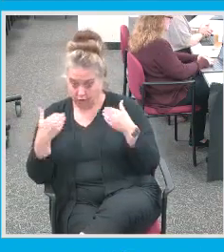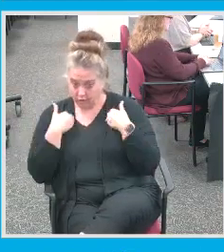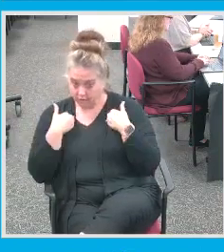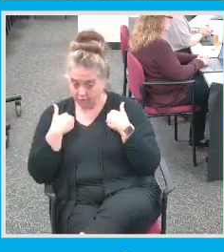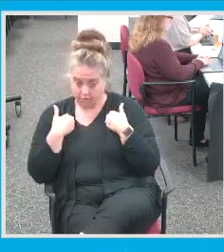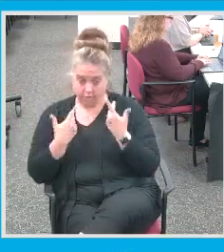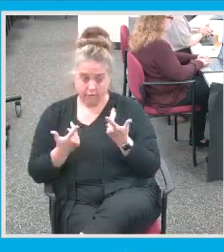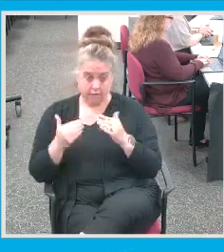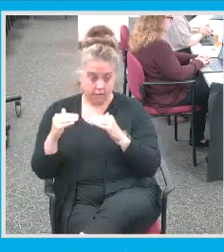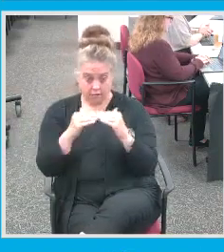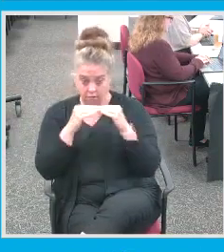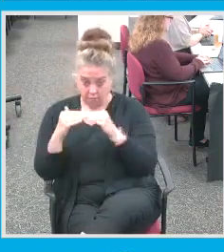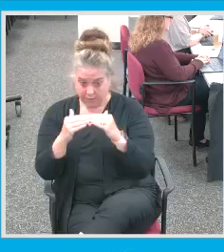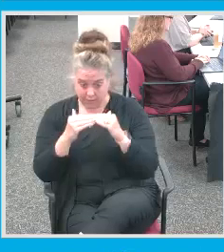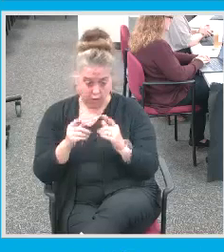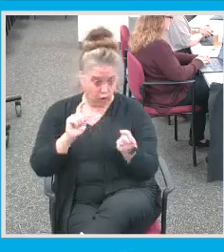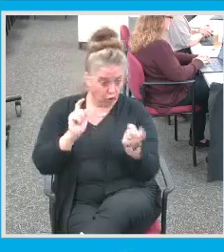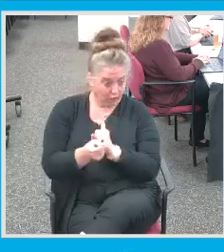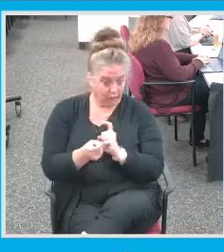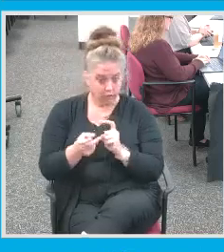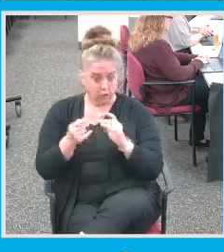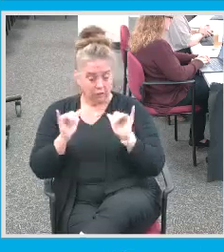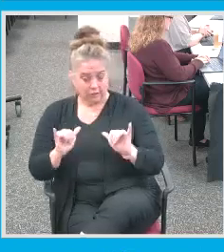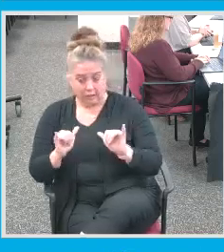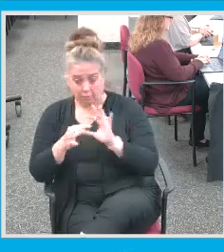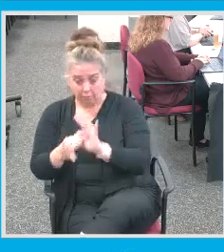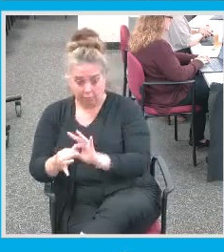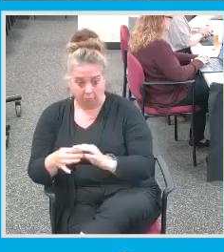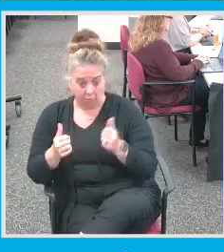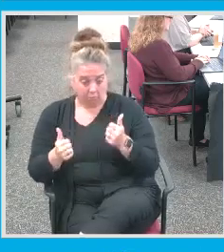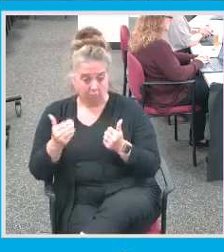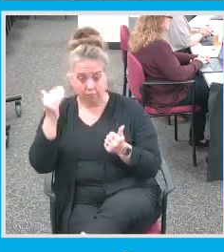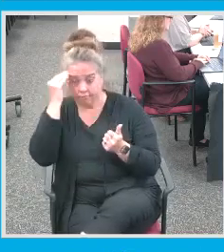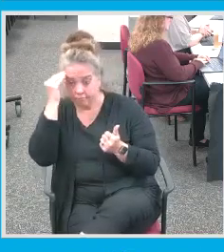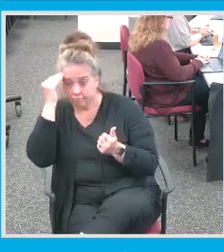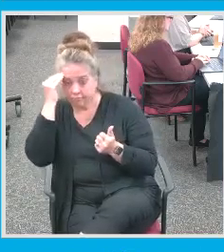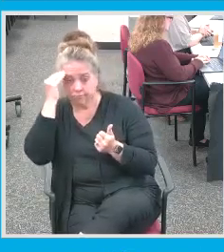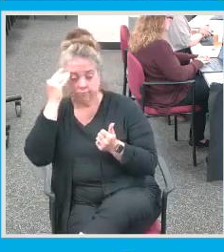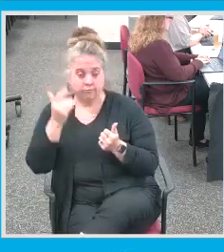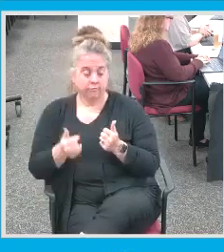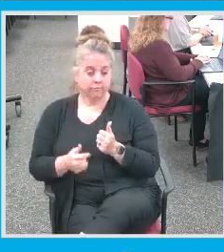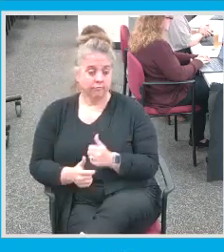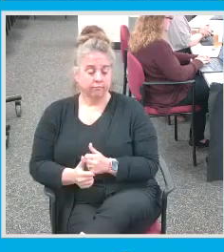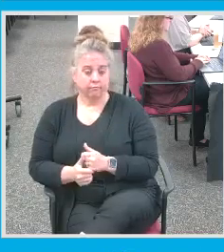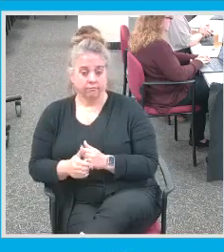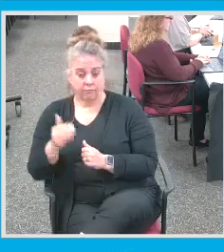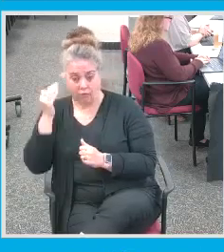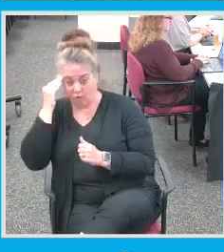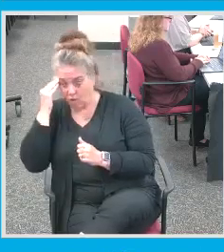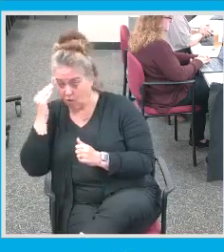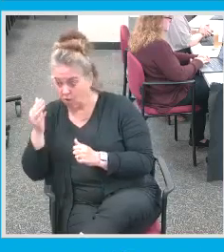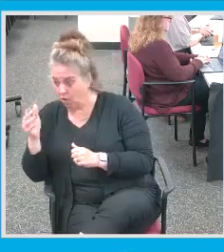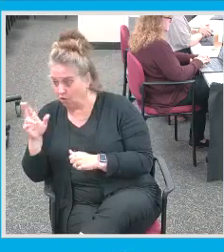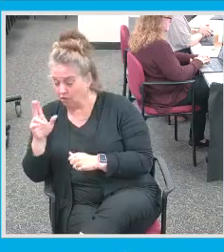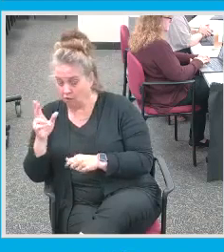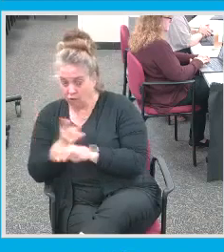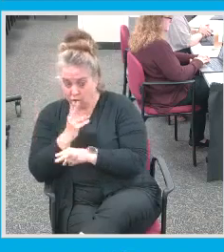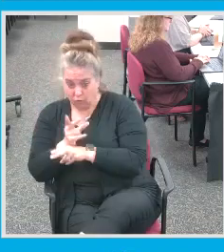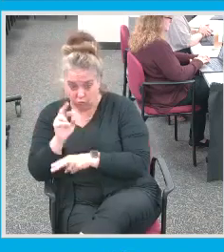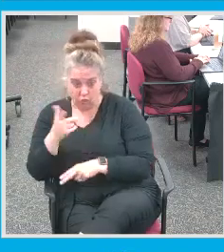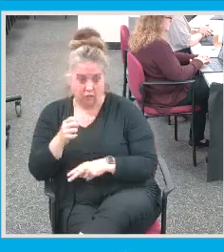peers in terms of knowledge, use, access, those sorts of things, to not just